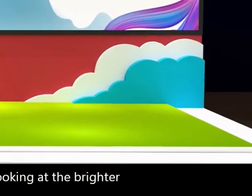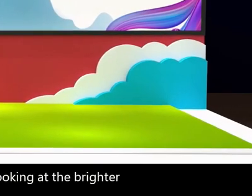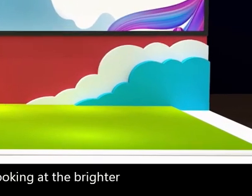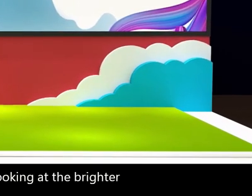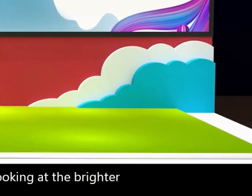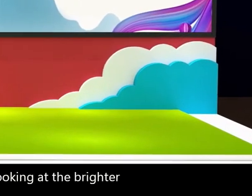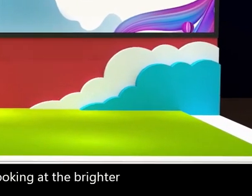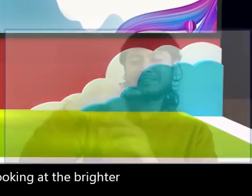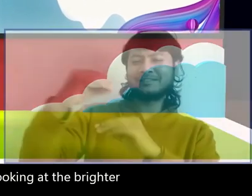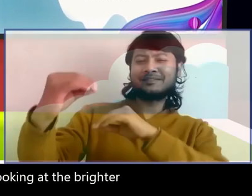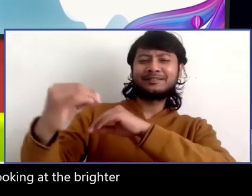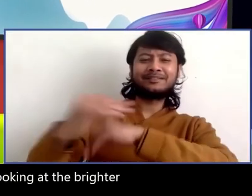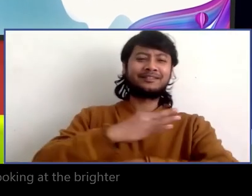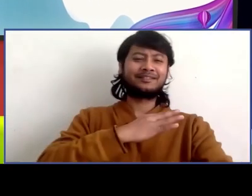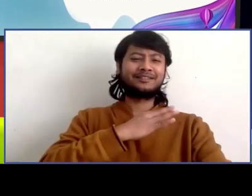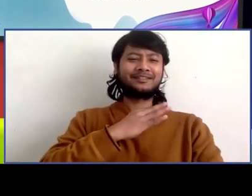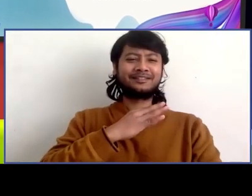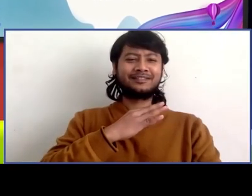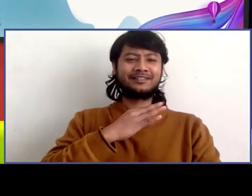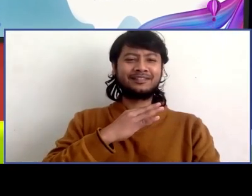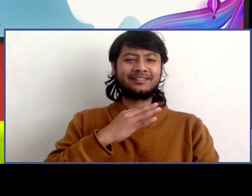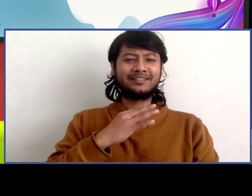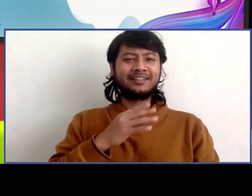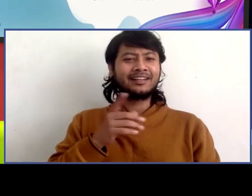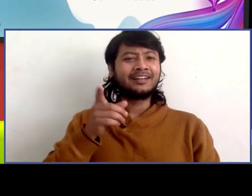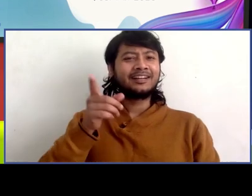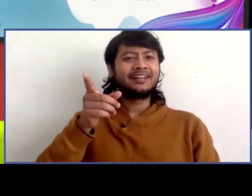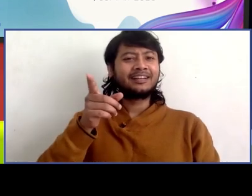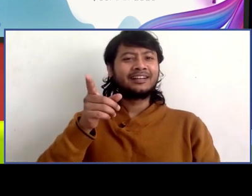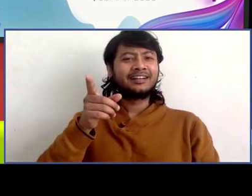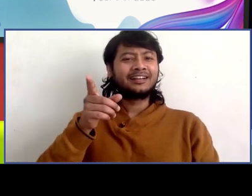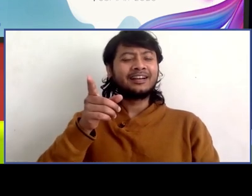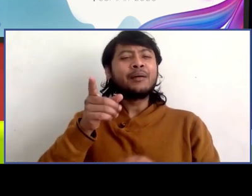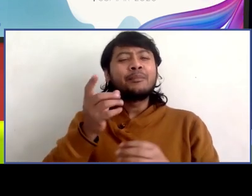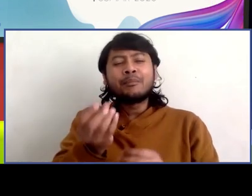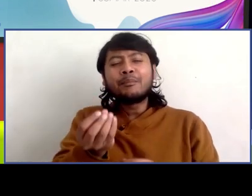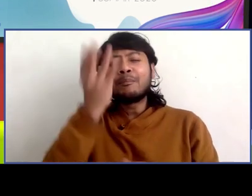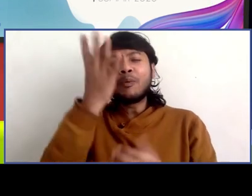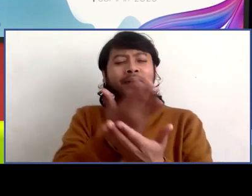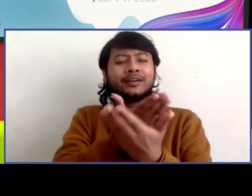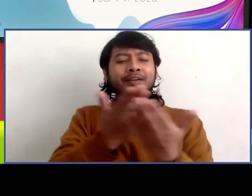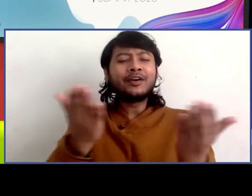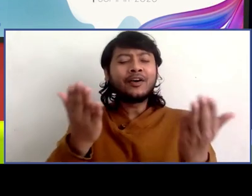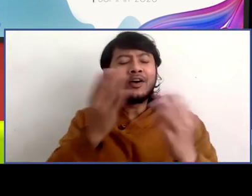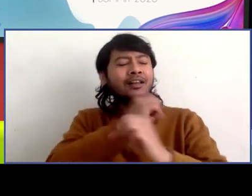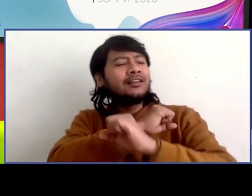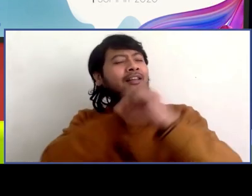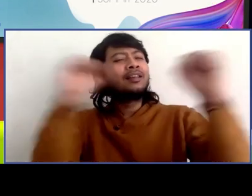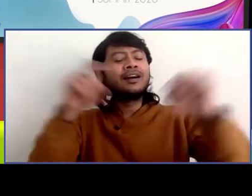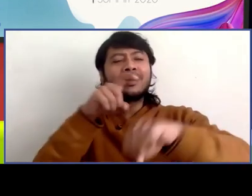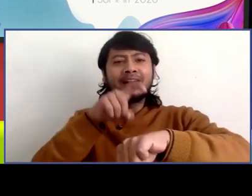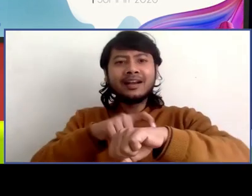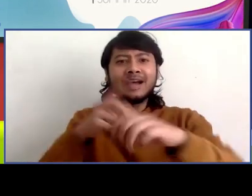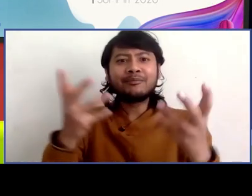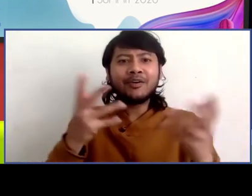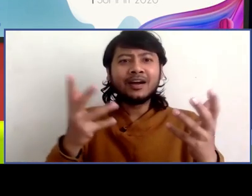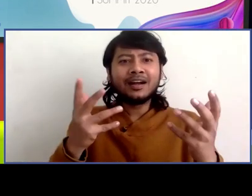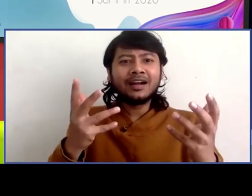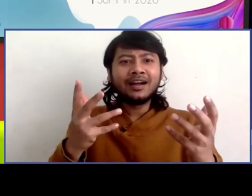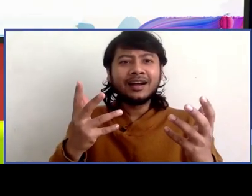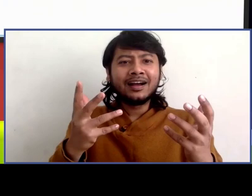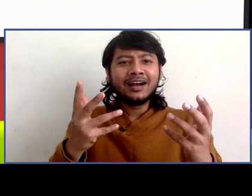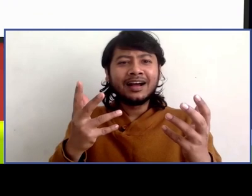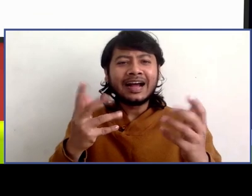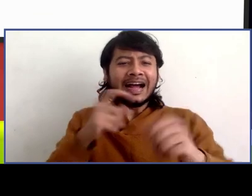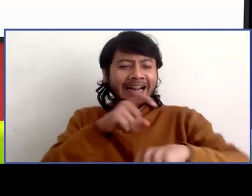And when you say bright, what time do you all wake up in the morning? No, I'm not asking about 3 o'clock, 4 o'clock, but whenever you